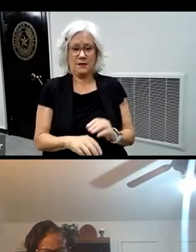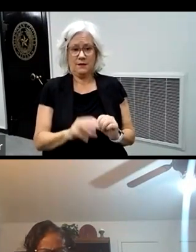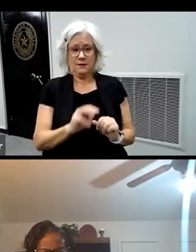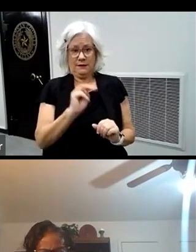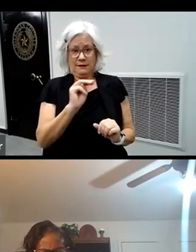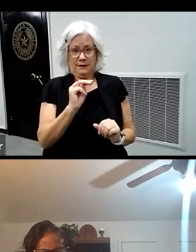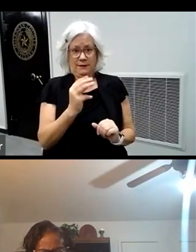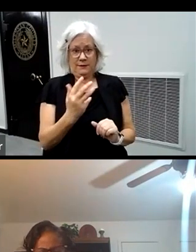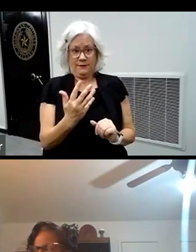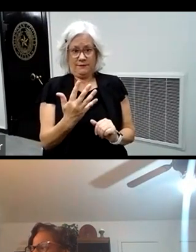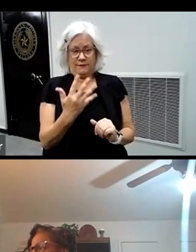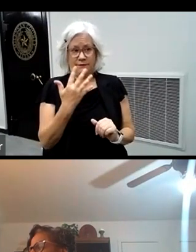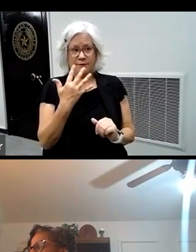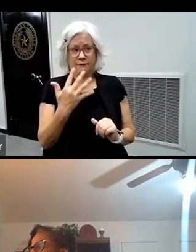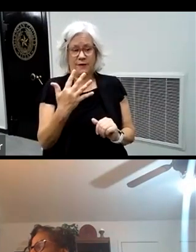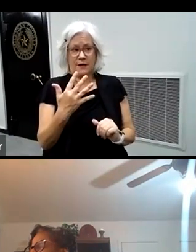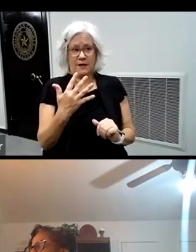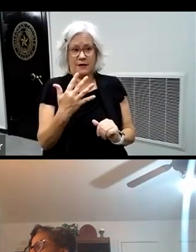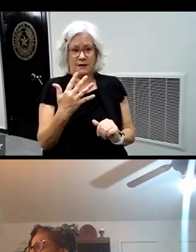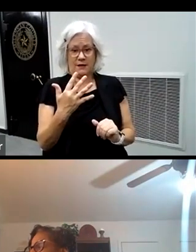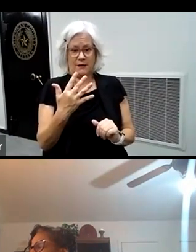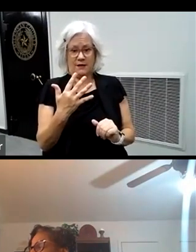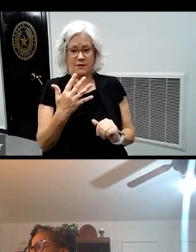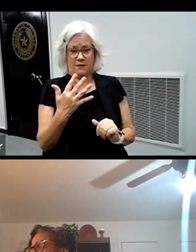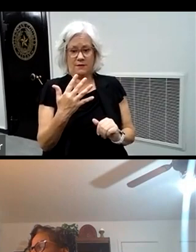M5 regarding the Clinton County Group Health